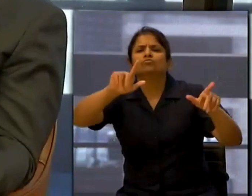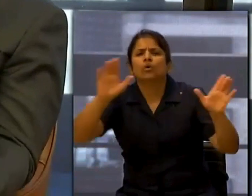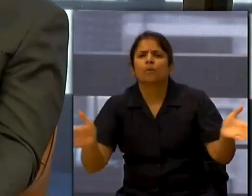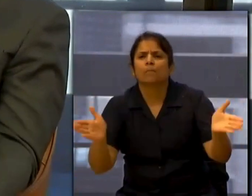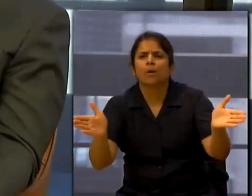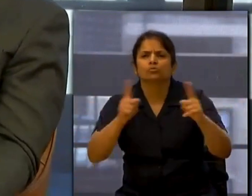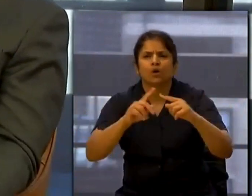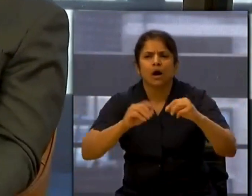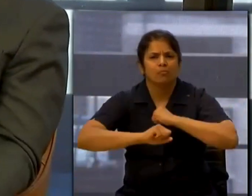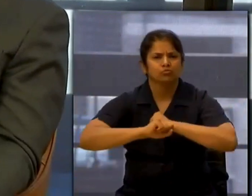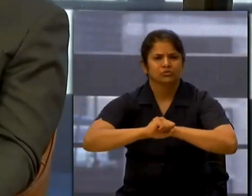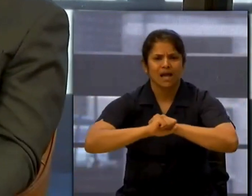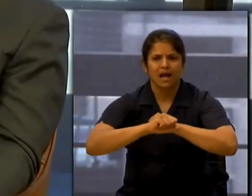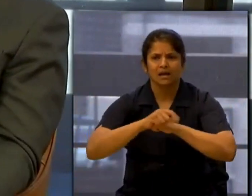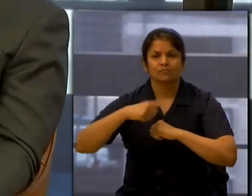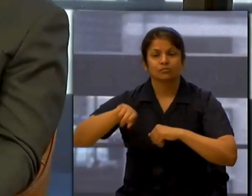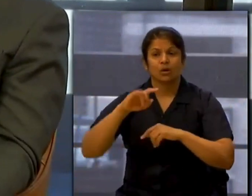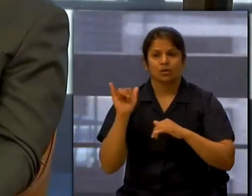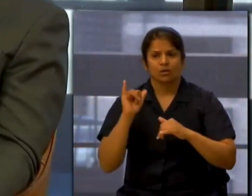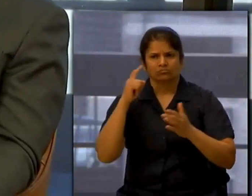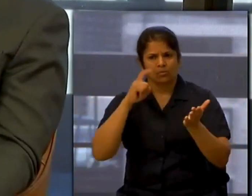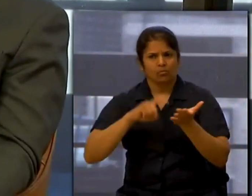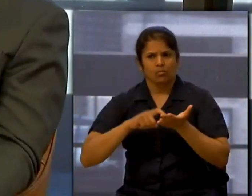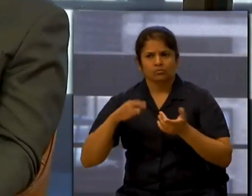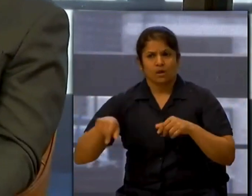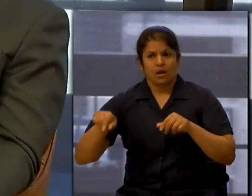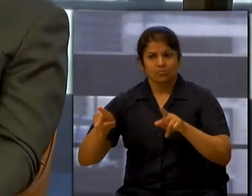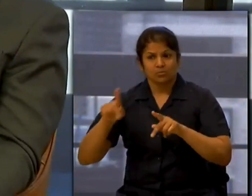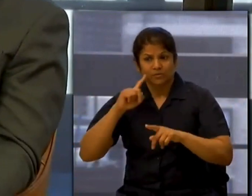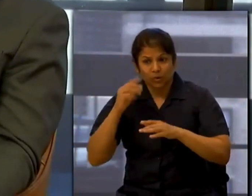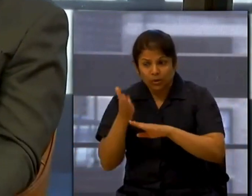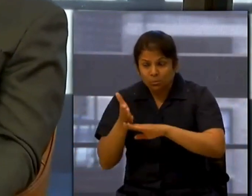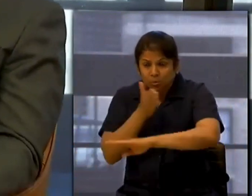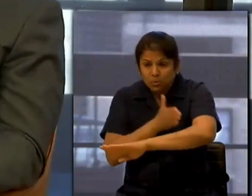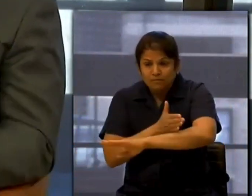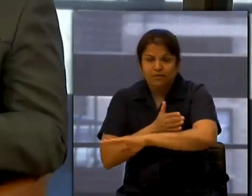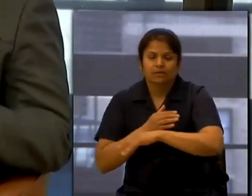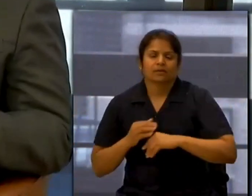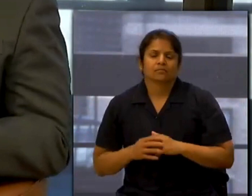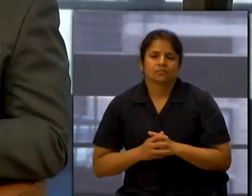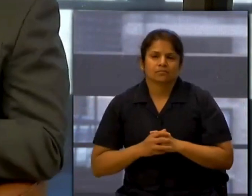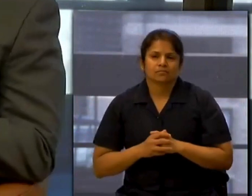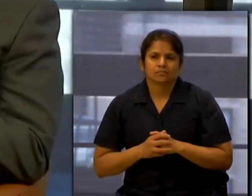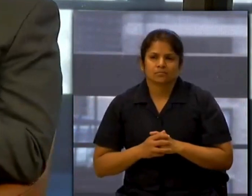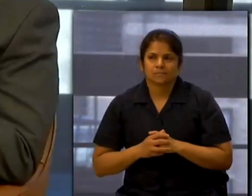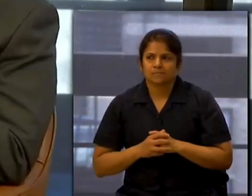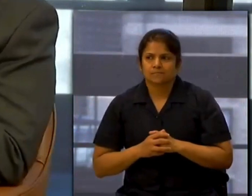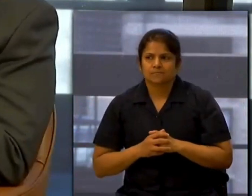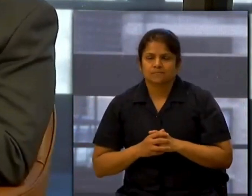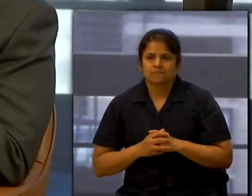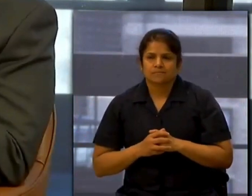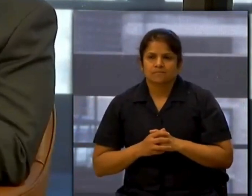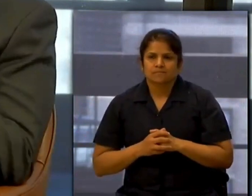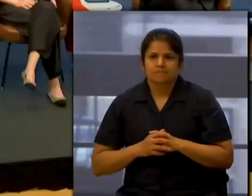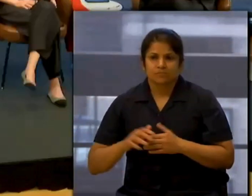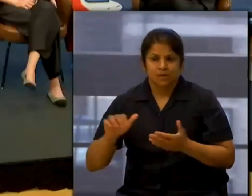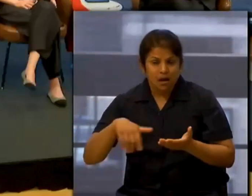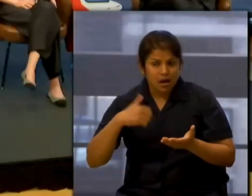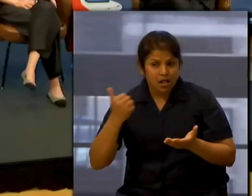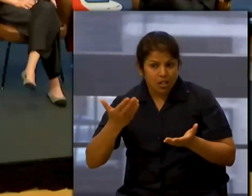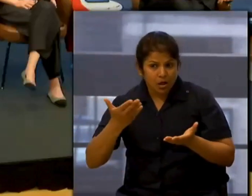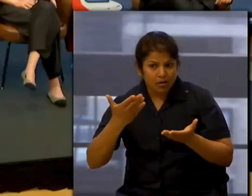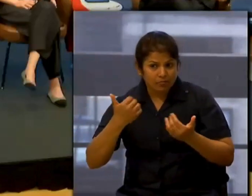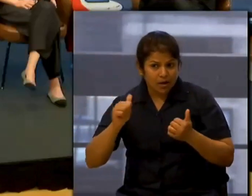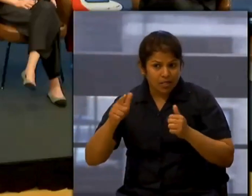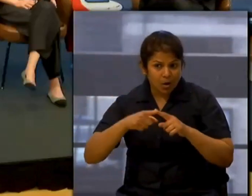opportunity to the extent that that's not happening to advance that. We have another, before I go back to pitch my next question, do we have